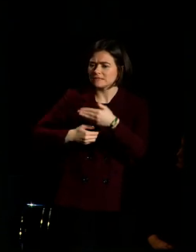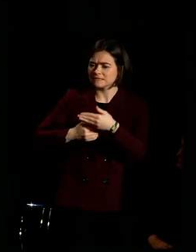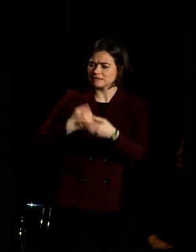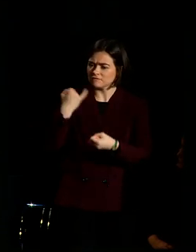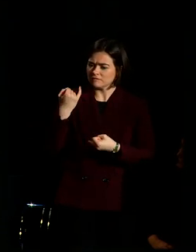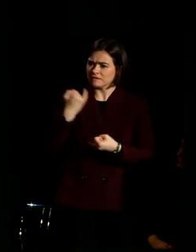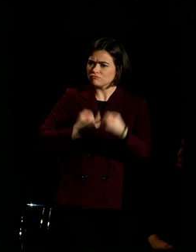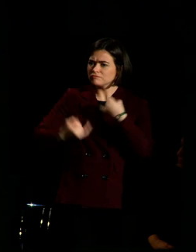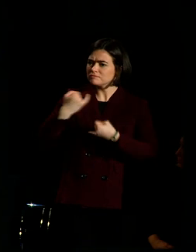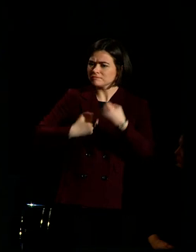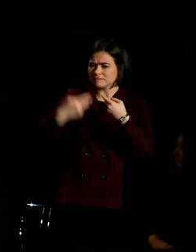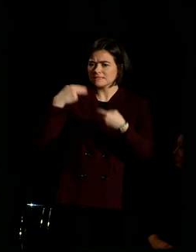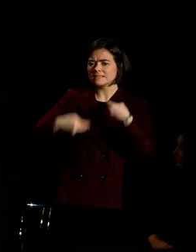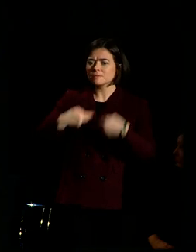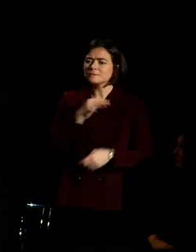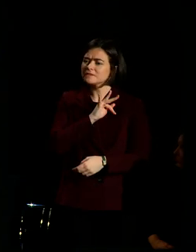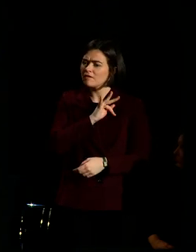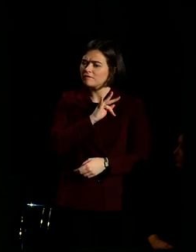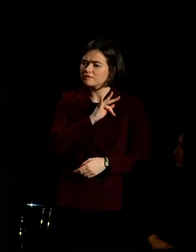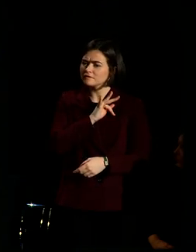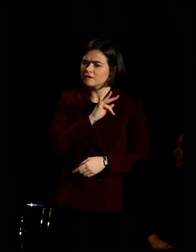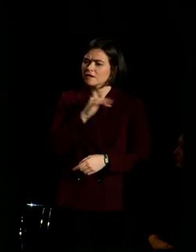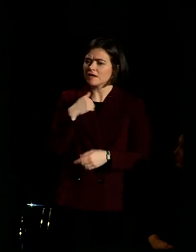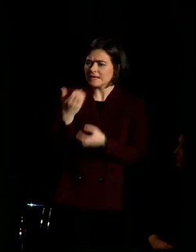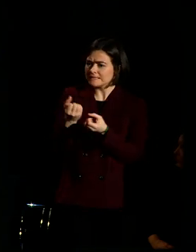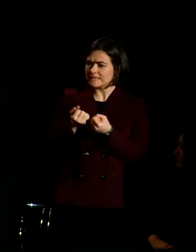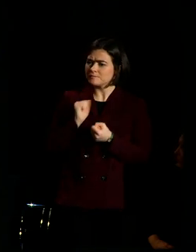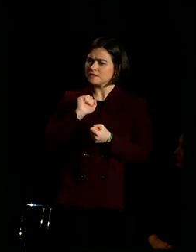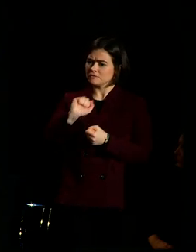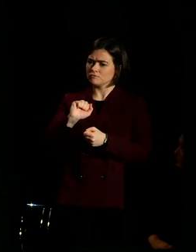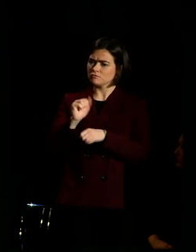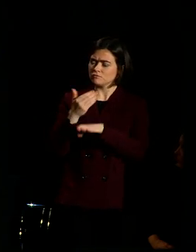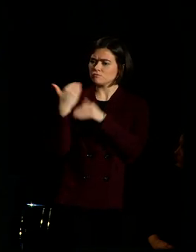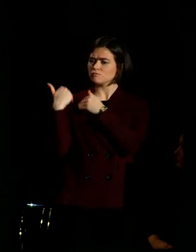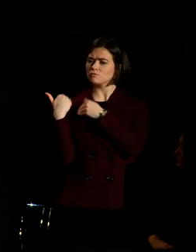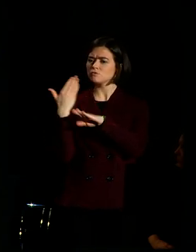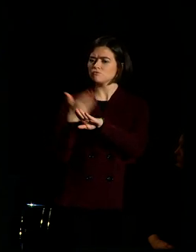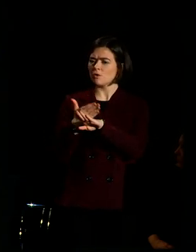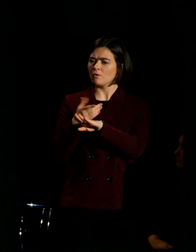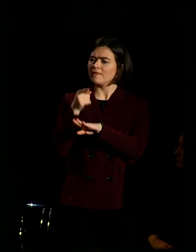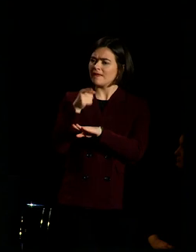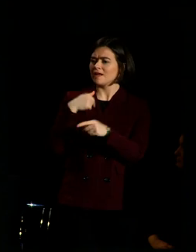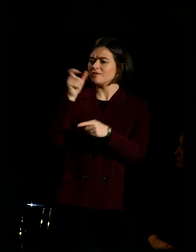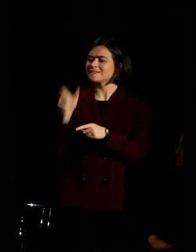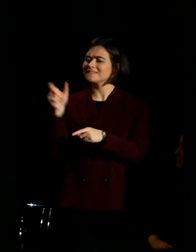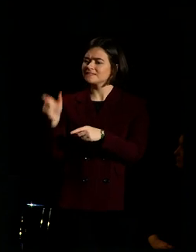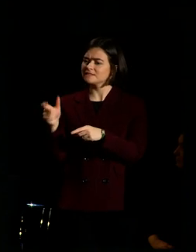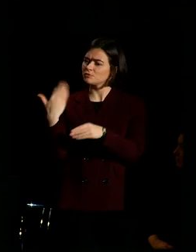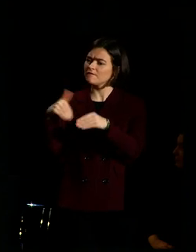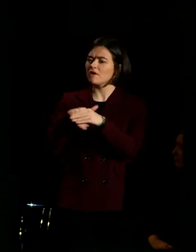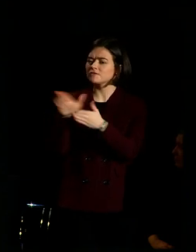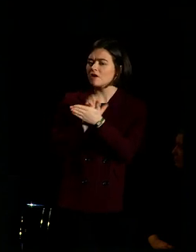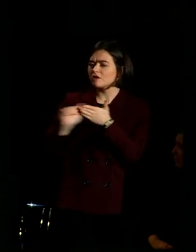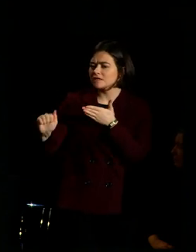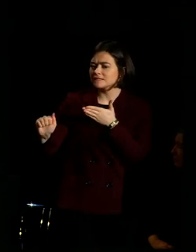self-examination, acknowledging the role that they and their citizens played in the Holocaust. It was